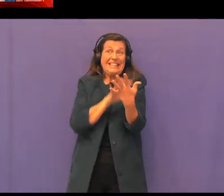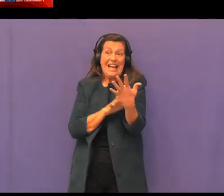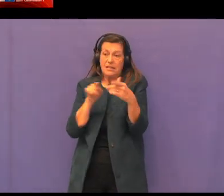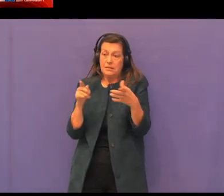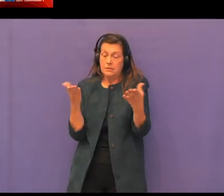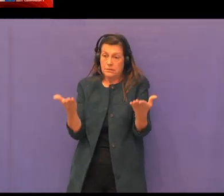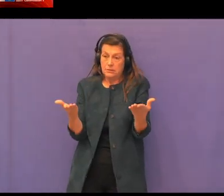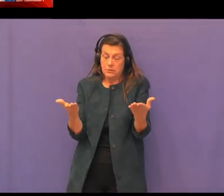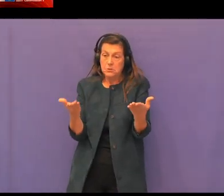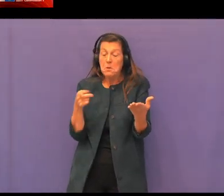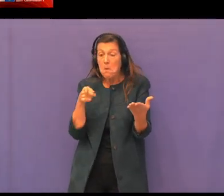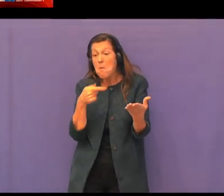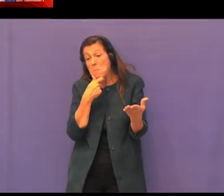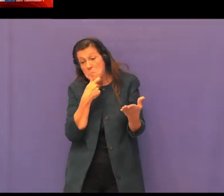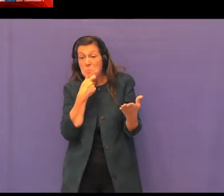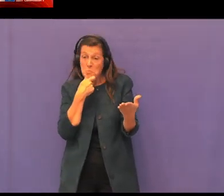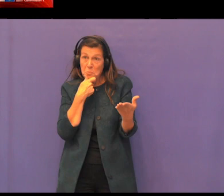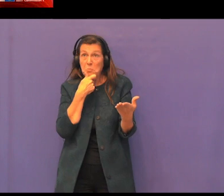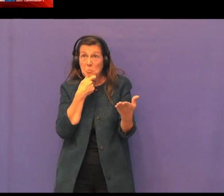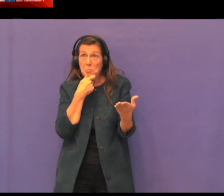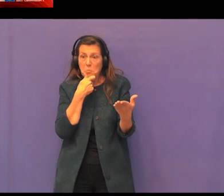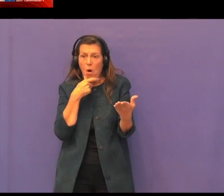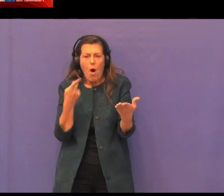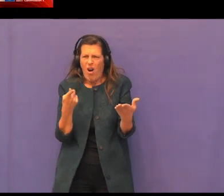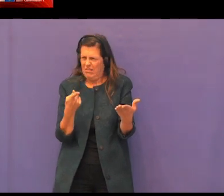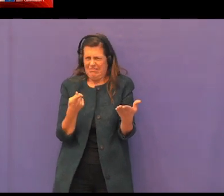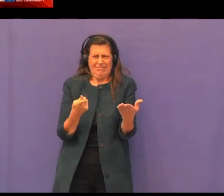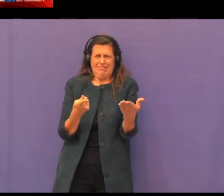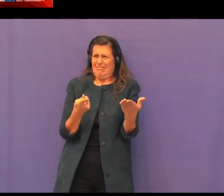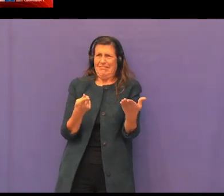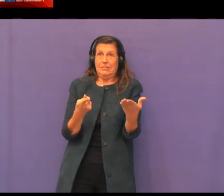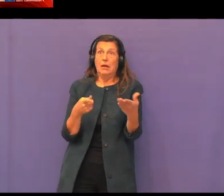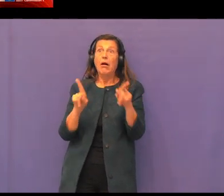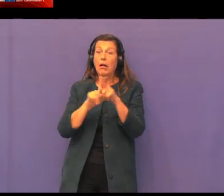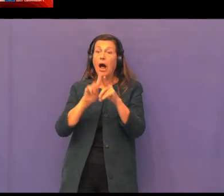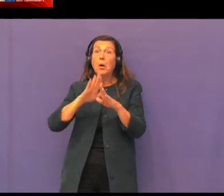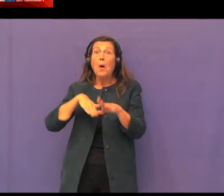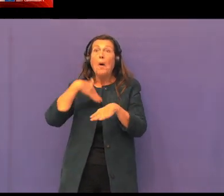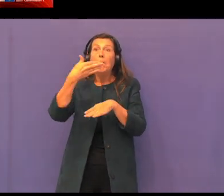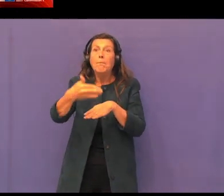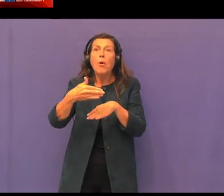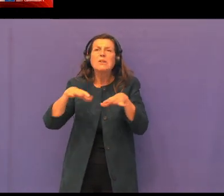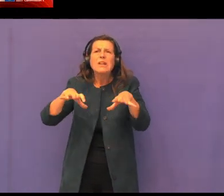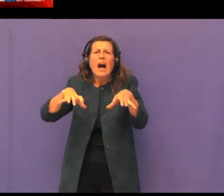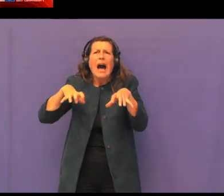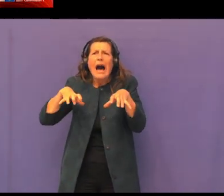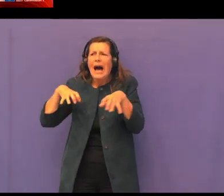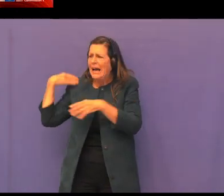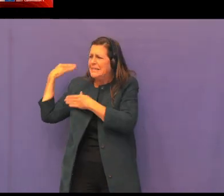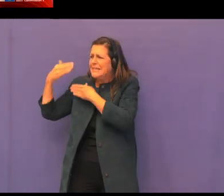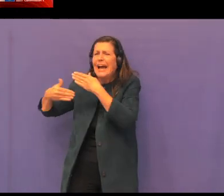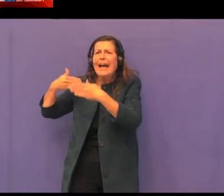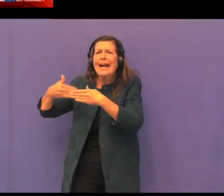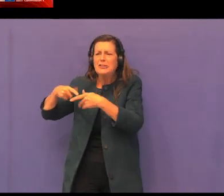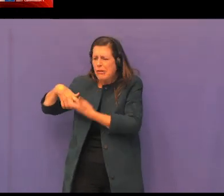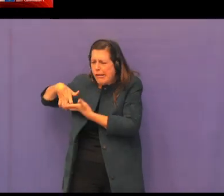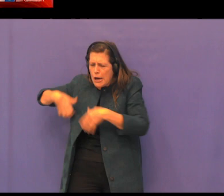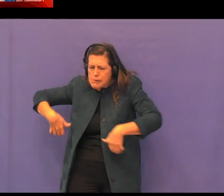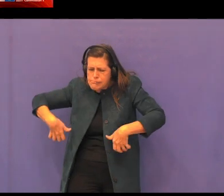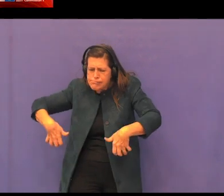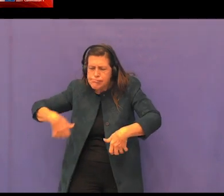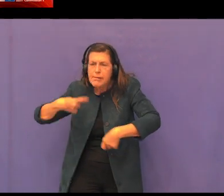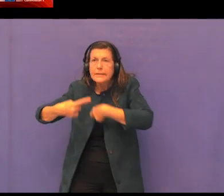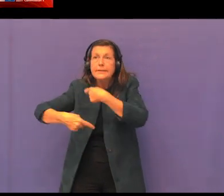post-Holocene governments, interspecies communication and so on, how we might react to the challenges that